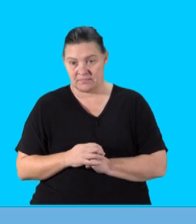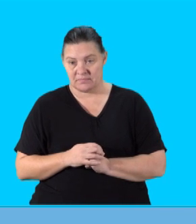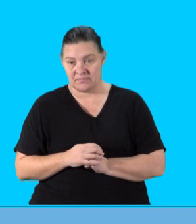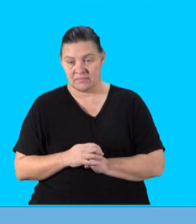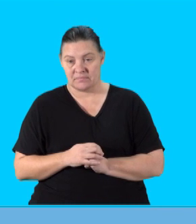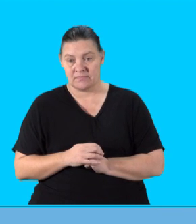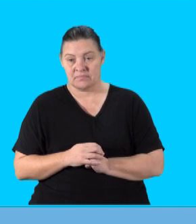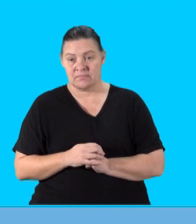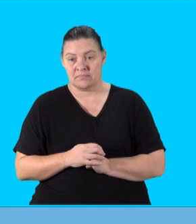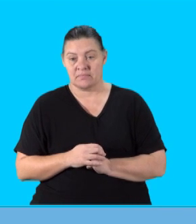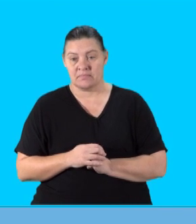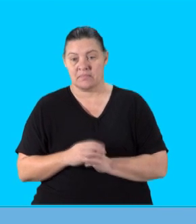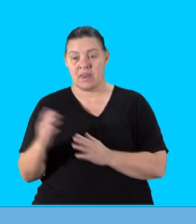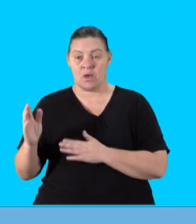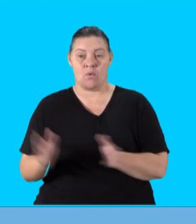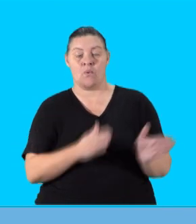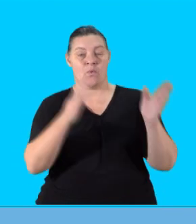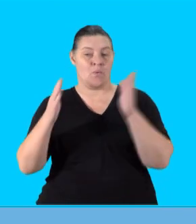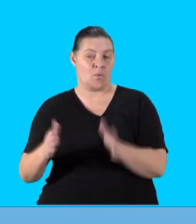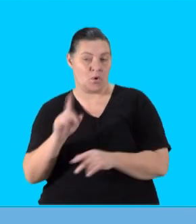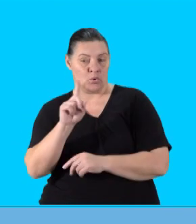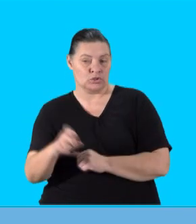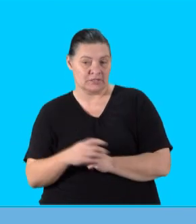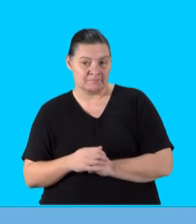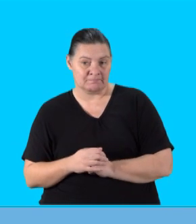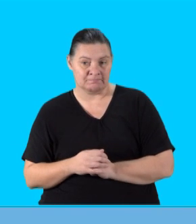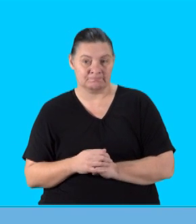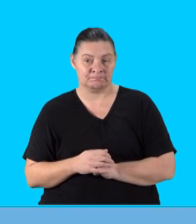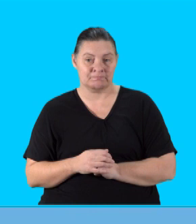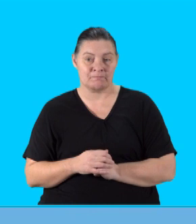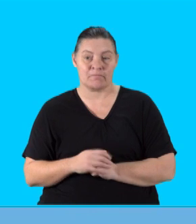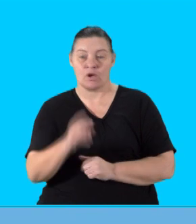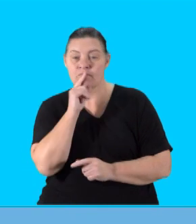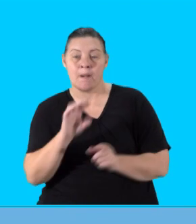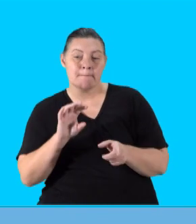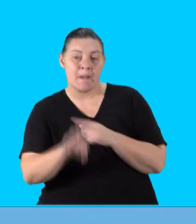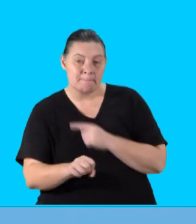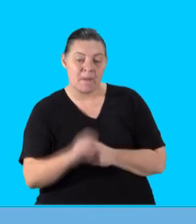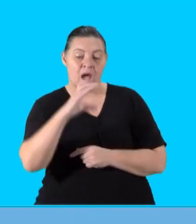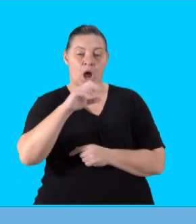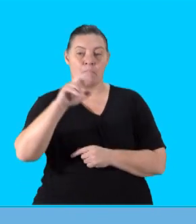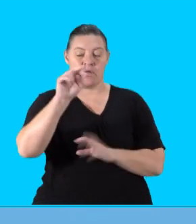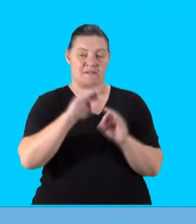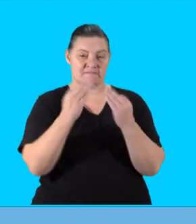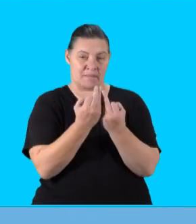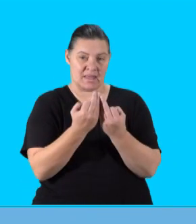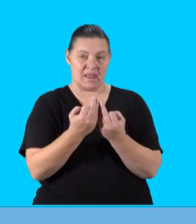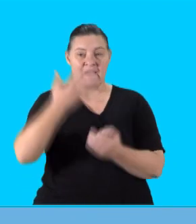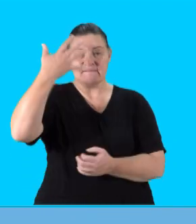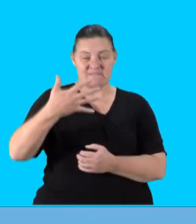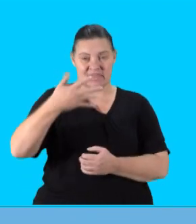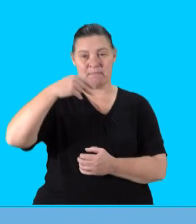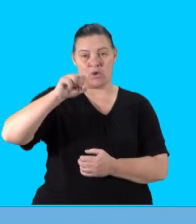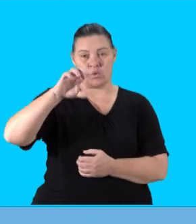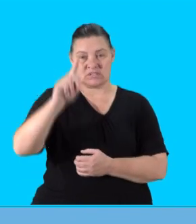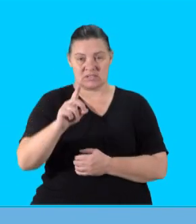Fe. And then moving right along to the next question. So you can find me in the carbon family in the 5th